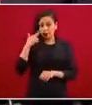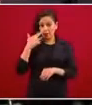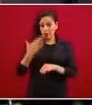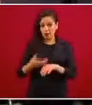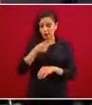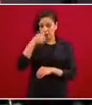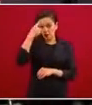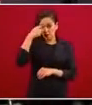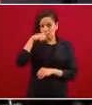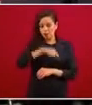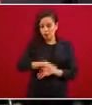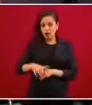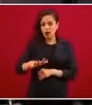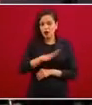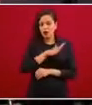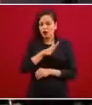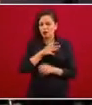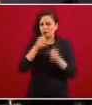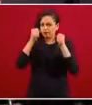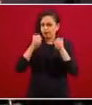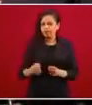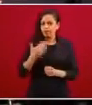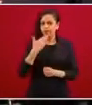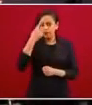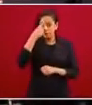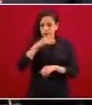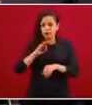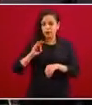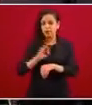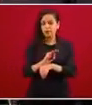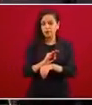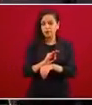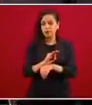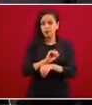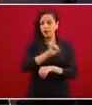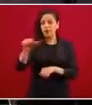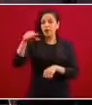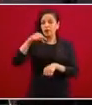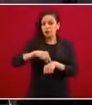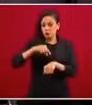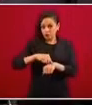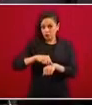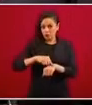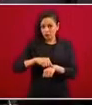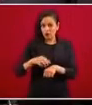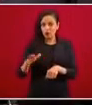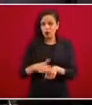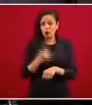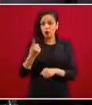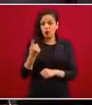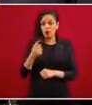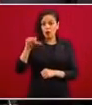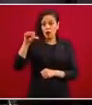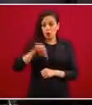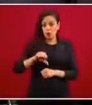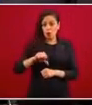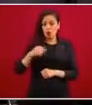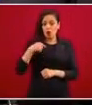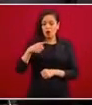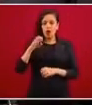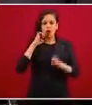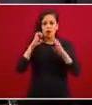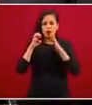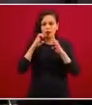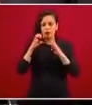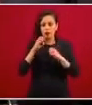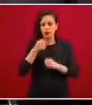if each institution is responsible for examining and guaranteeing the quality of the personal